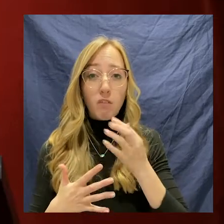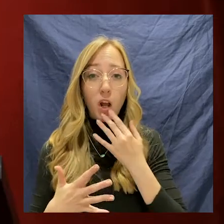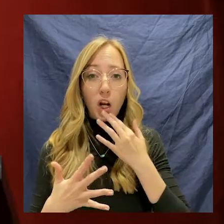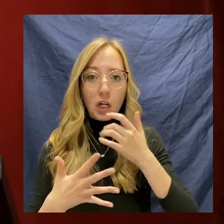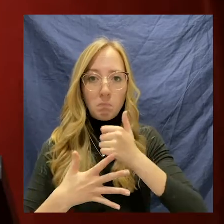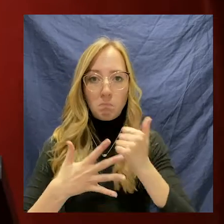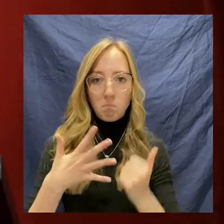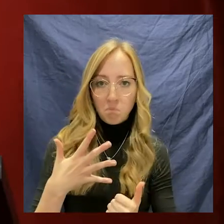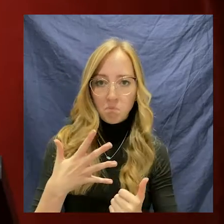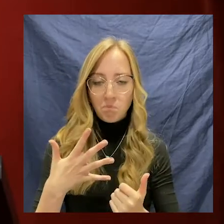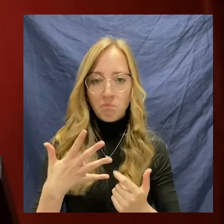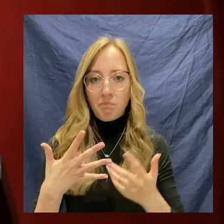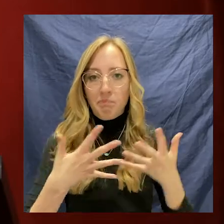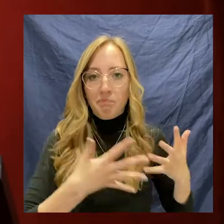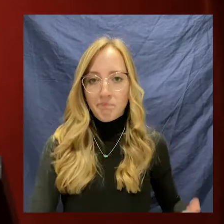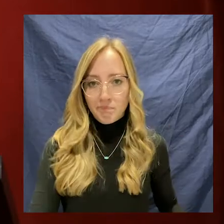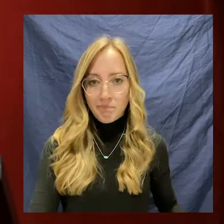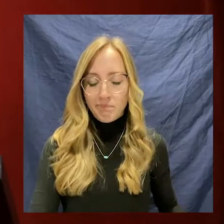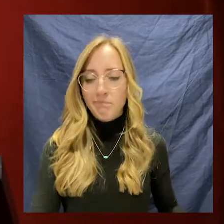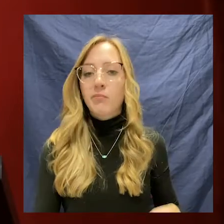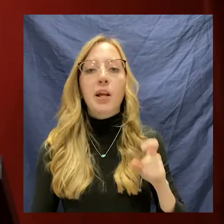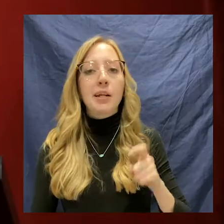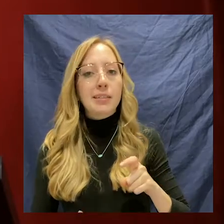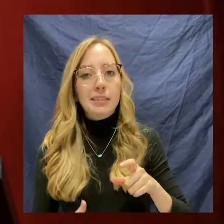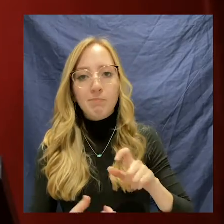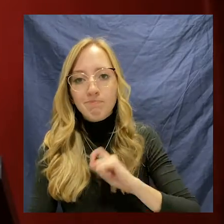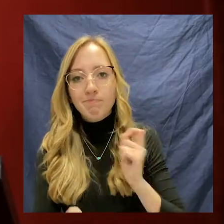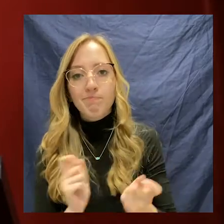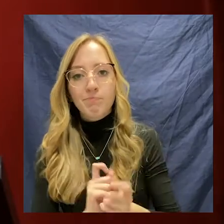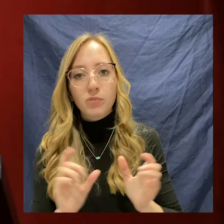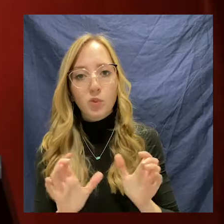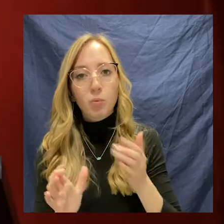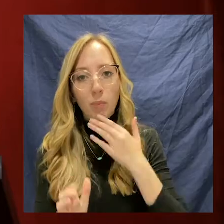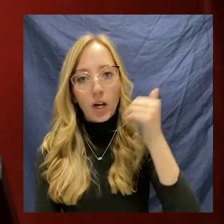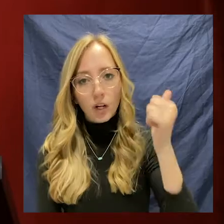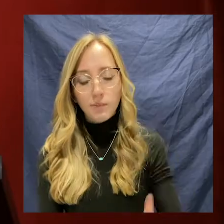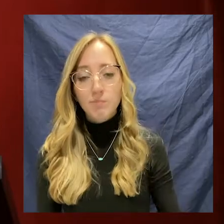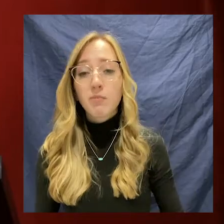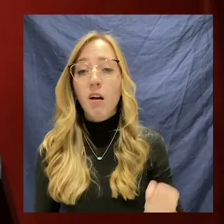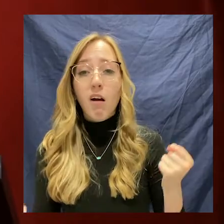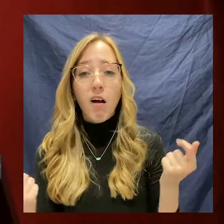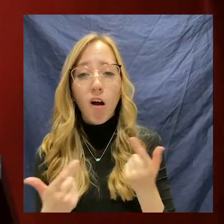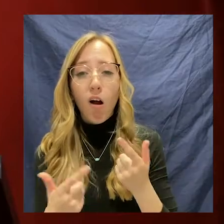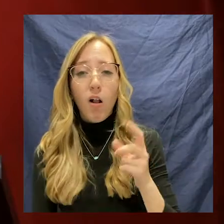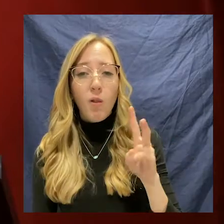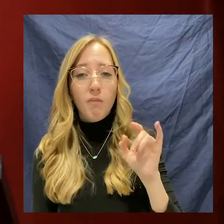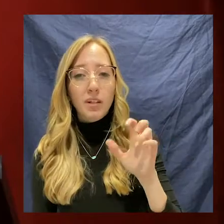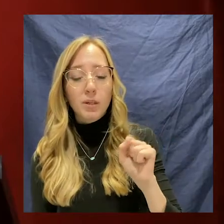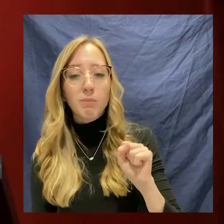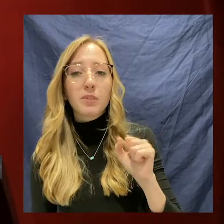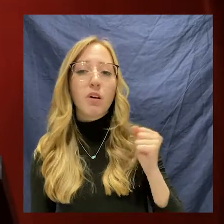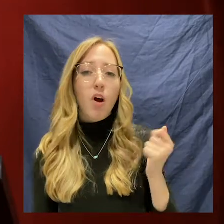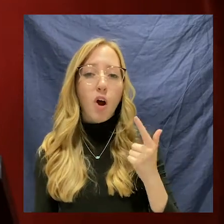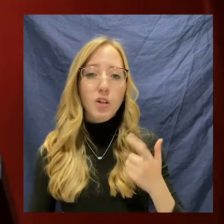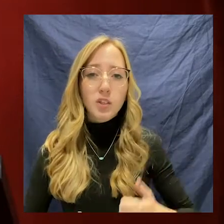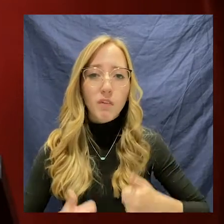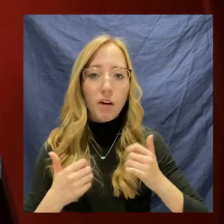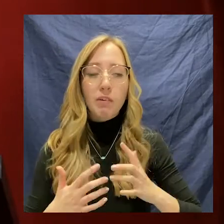We need to do better, and we can do better. All victims and survivors deserve to be reached and